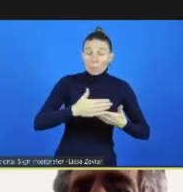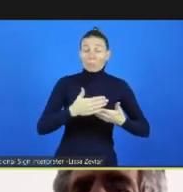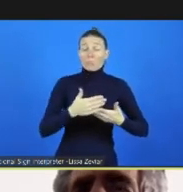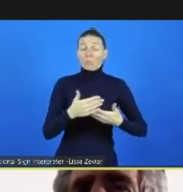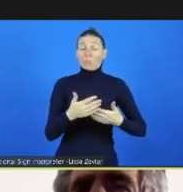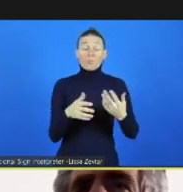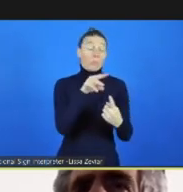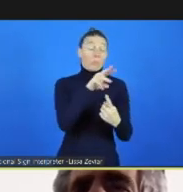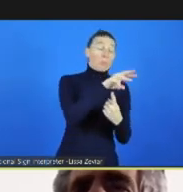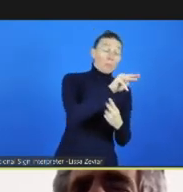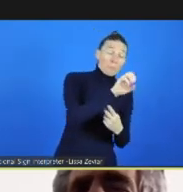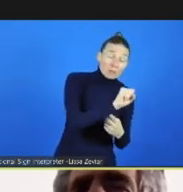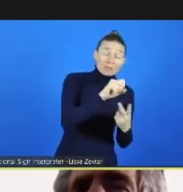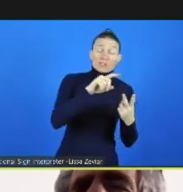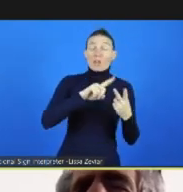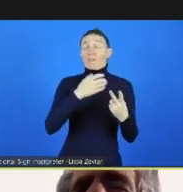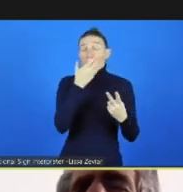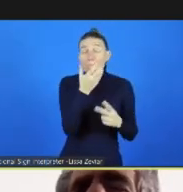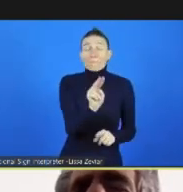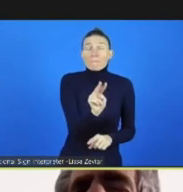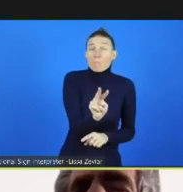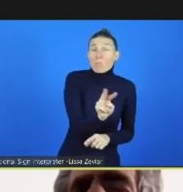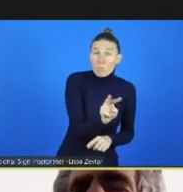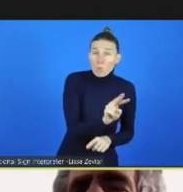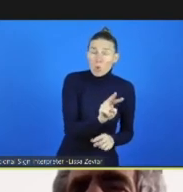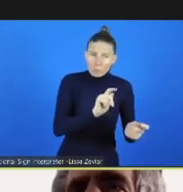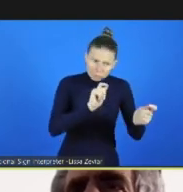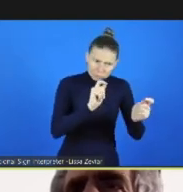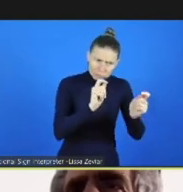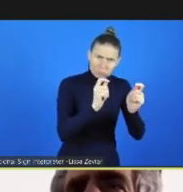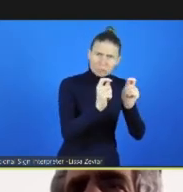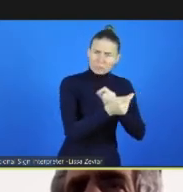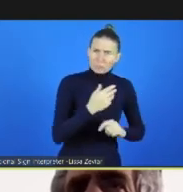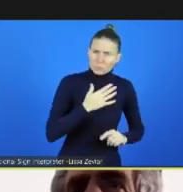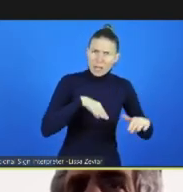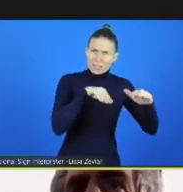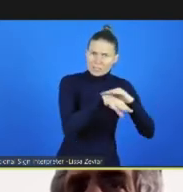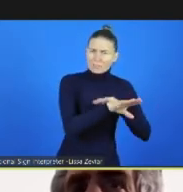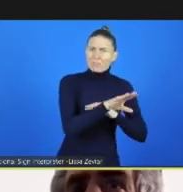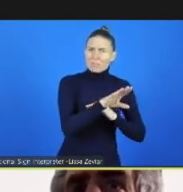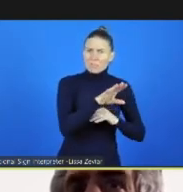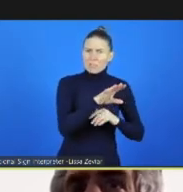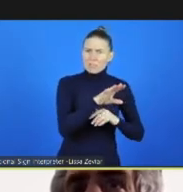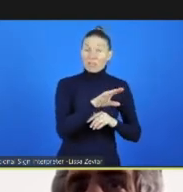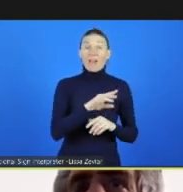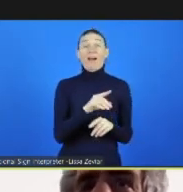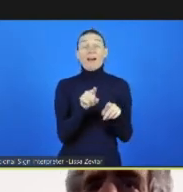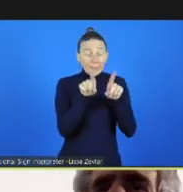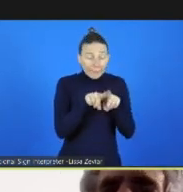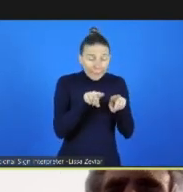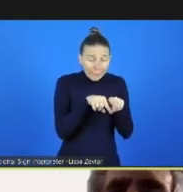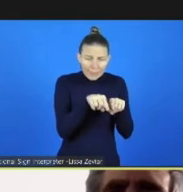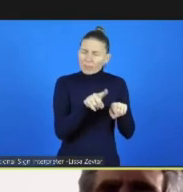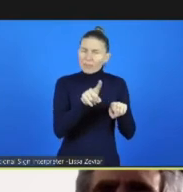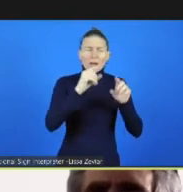Microsoft and Apple have been doing to revolutionize accessibility out of the box.